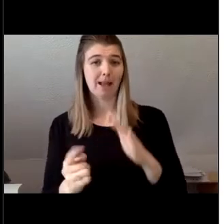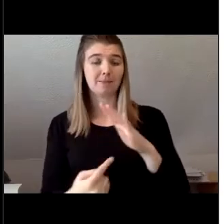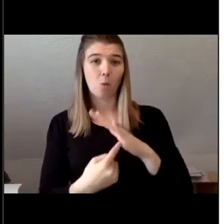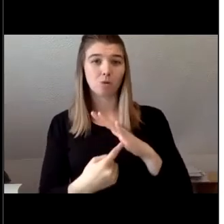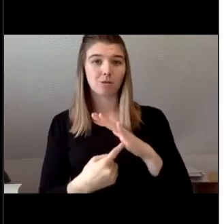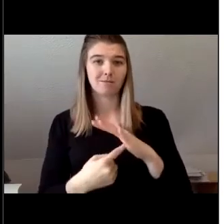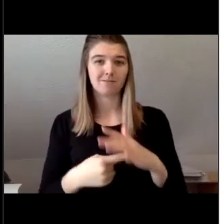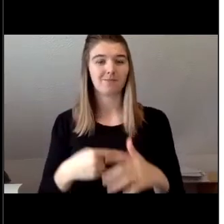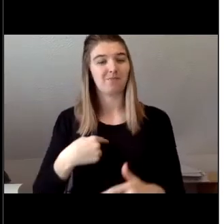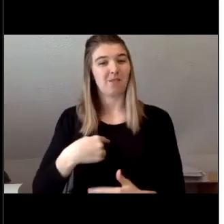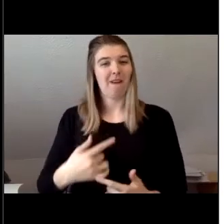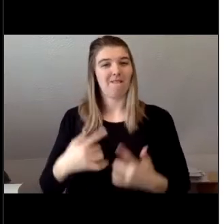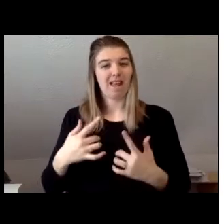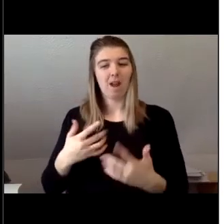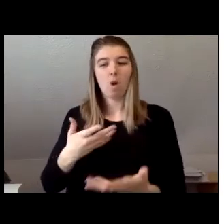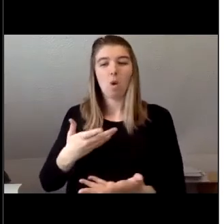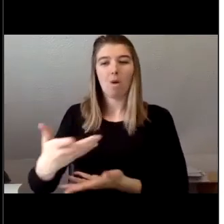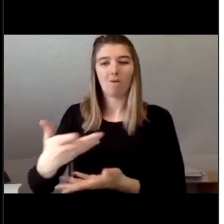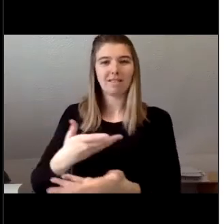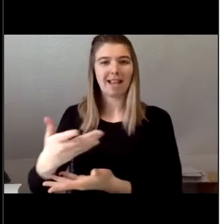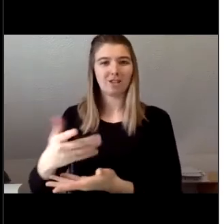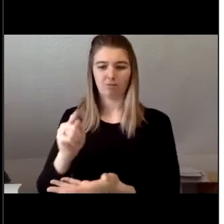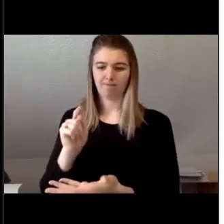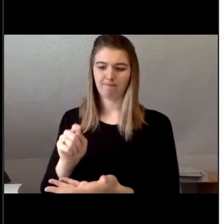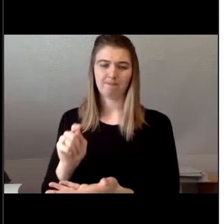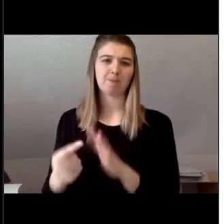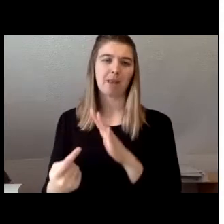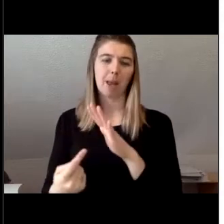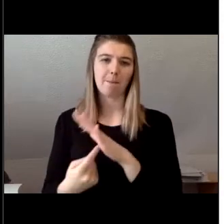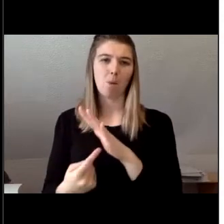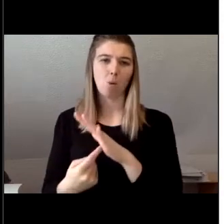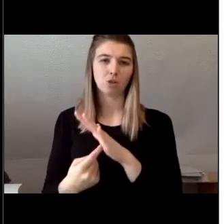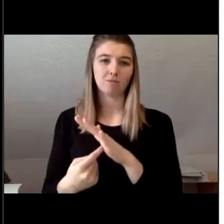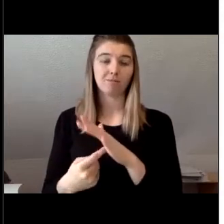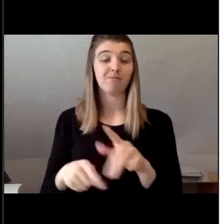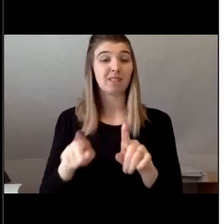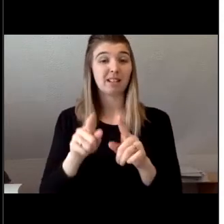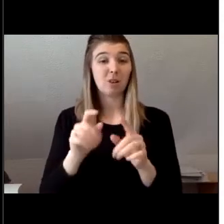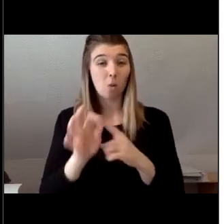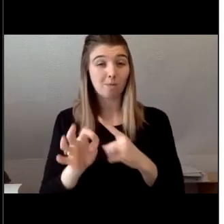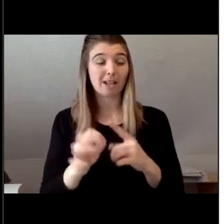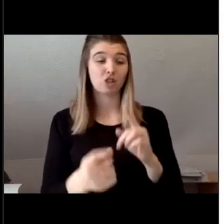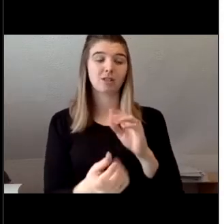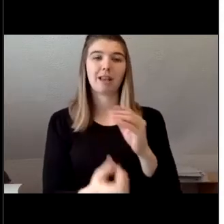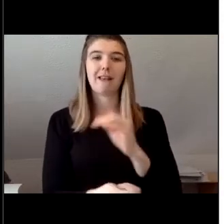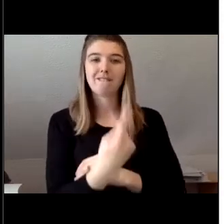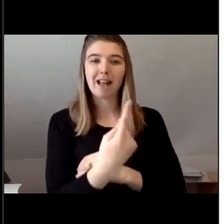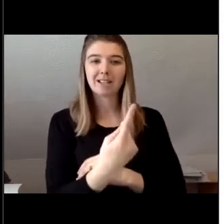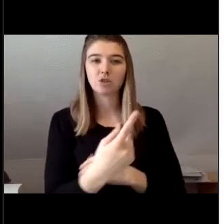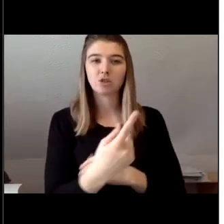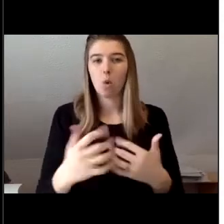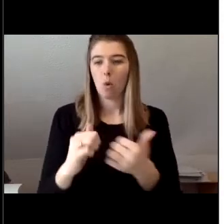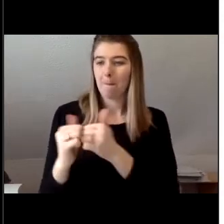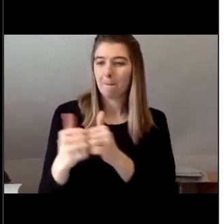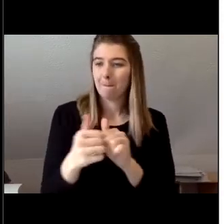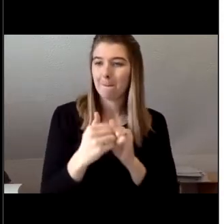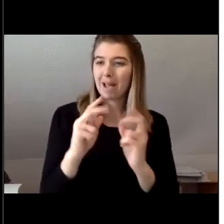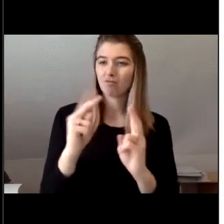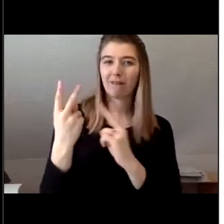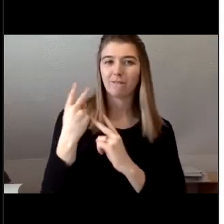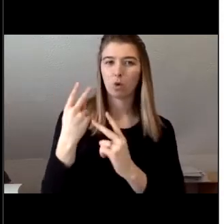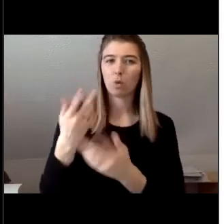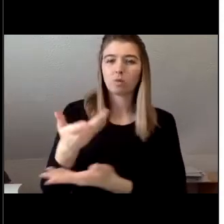matters. Inclusive practices during events and during peer review meetings can have an impact that goes